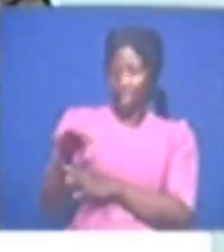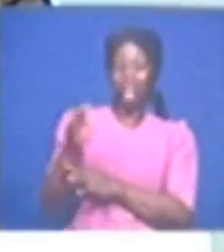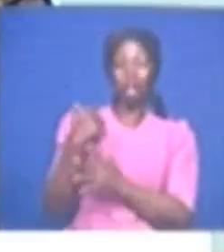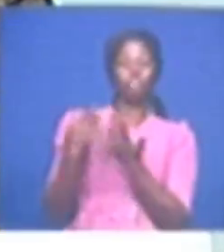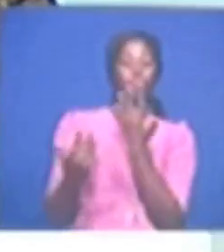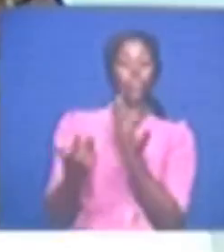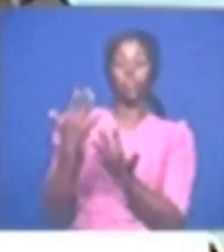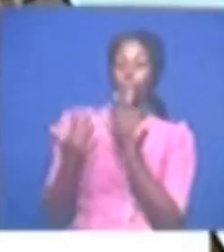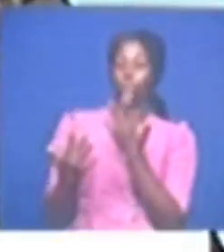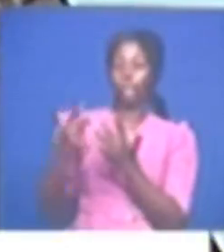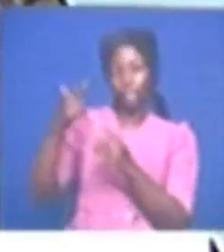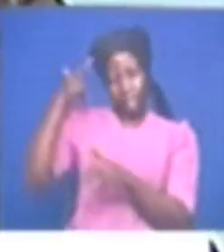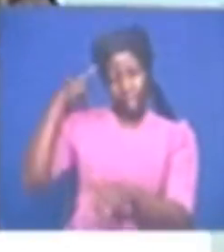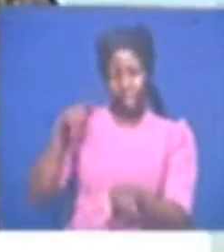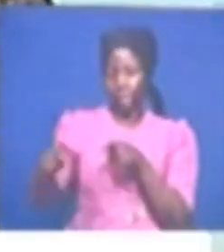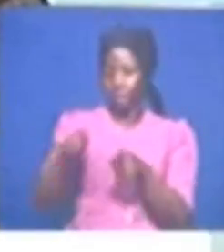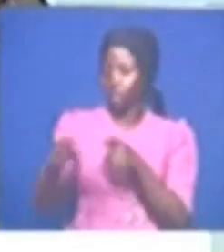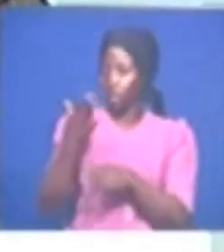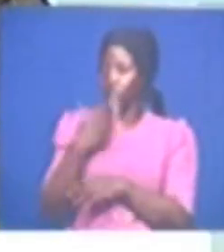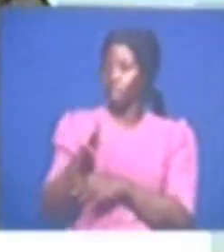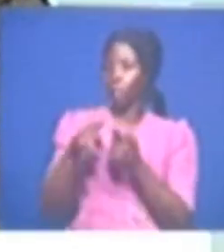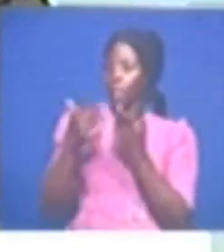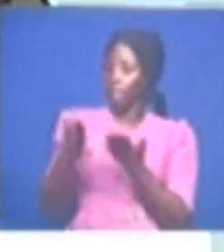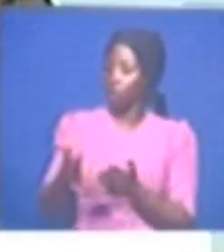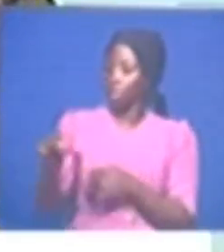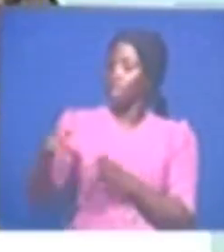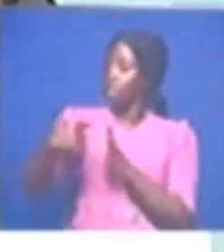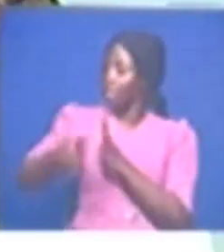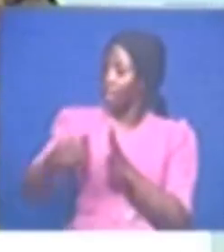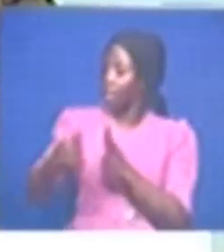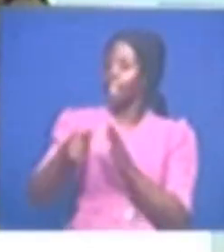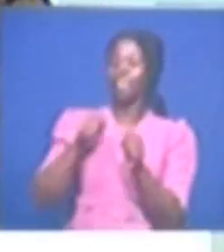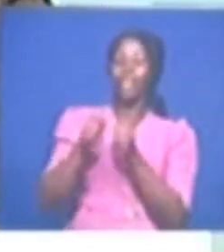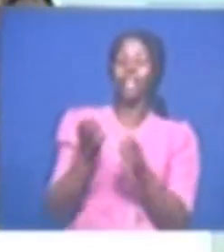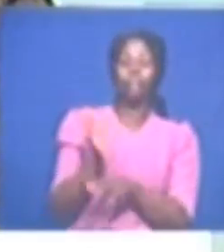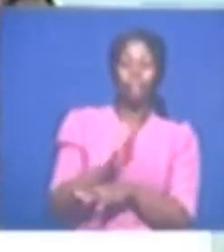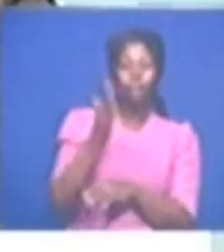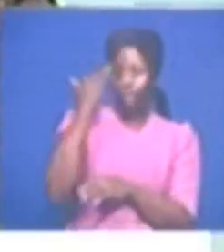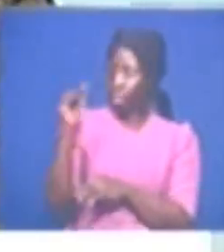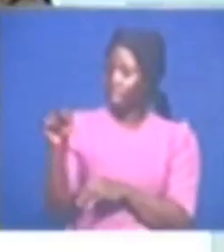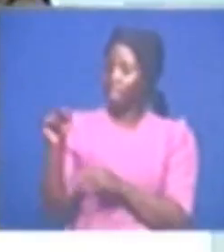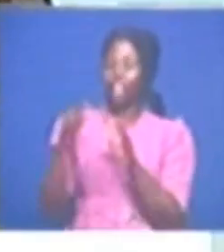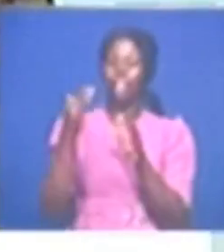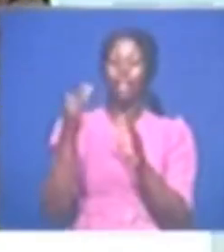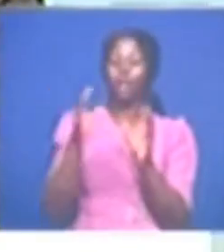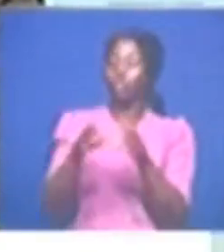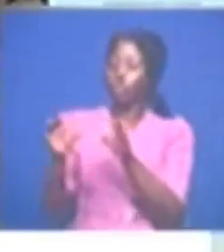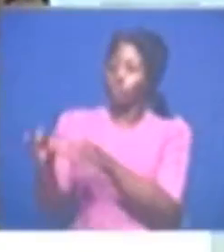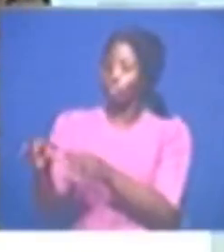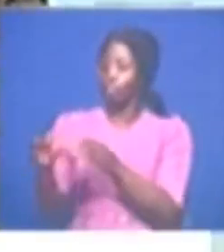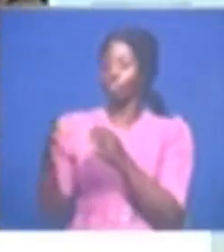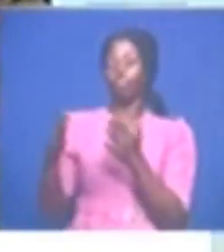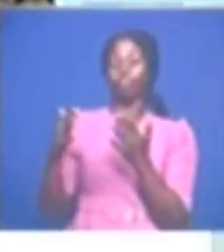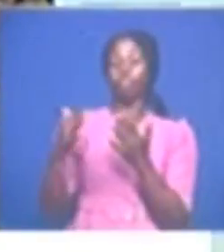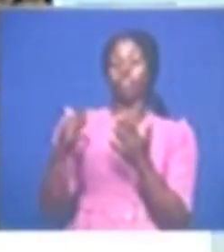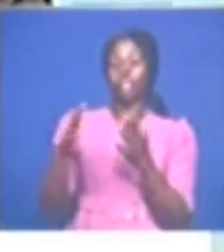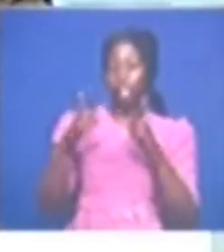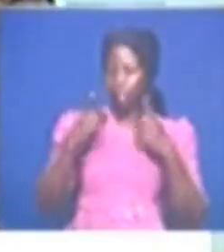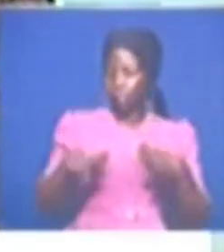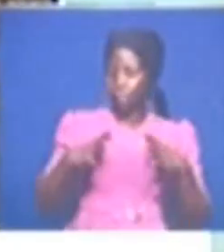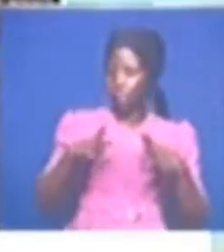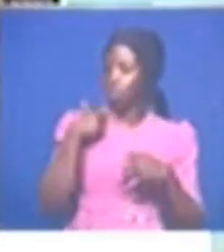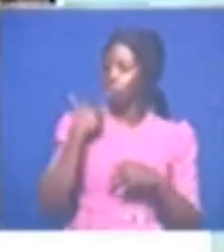now, the charcoal industry is fighting back because these are cartels and these are people who have been living, feeding on